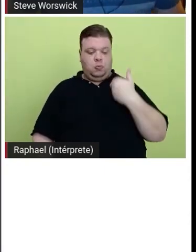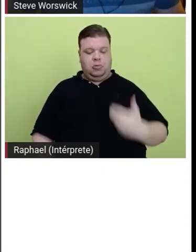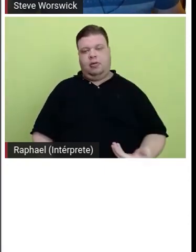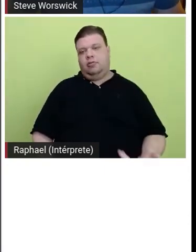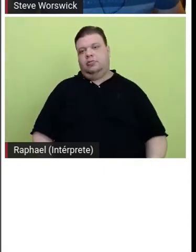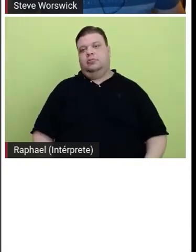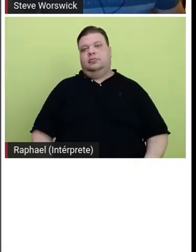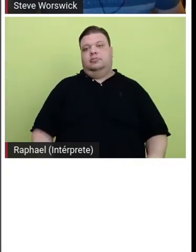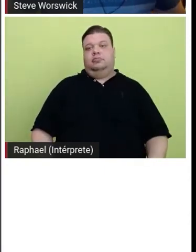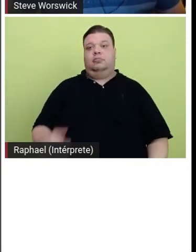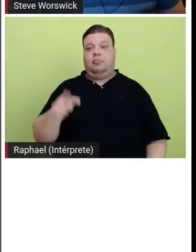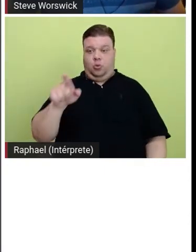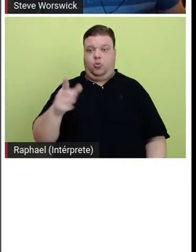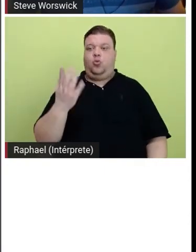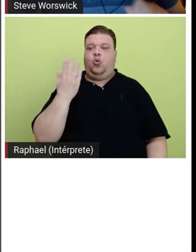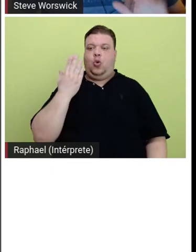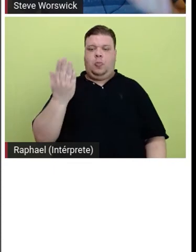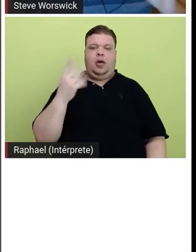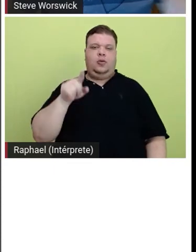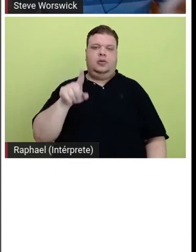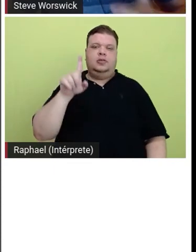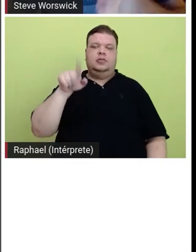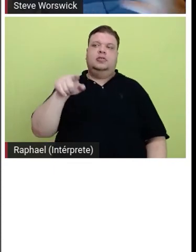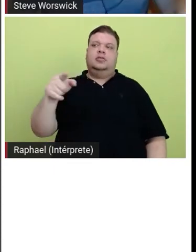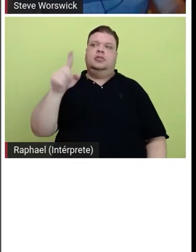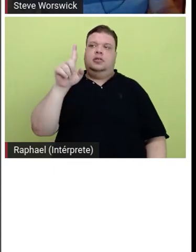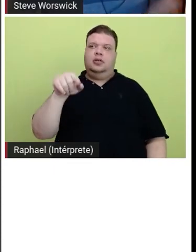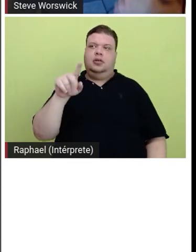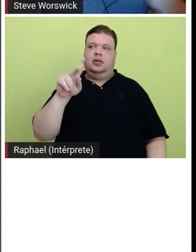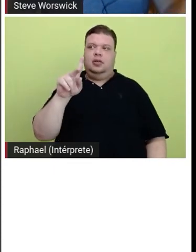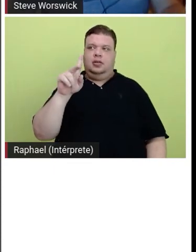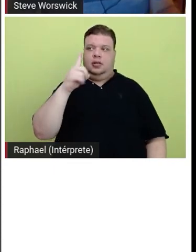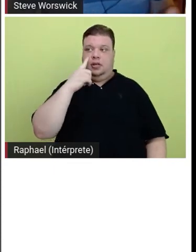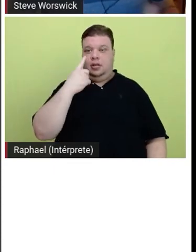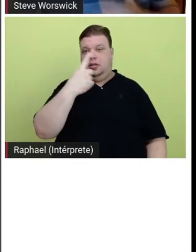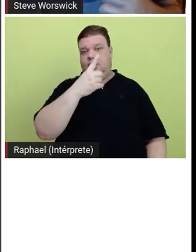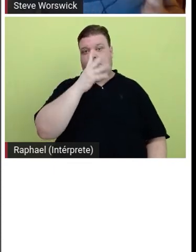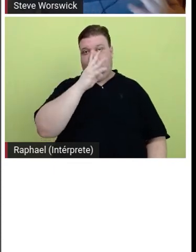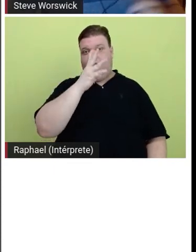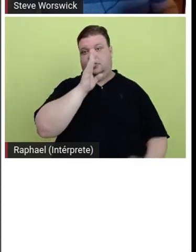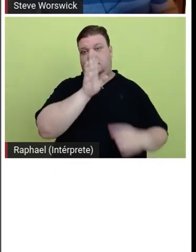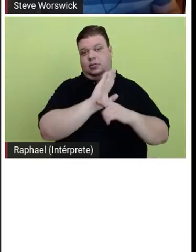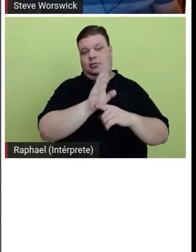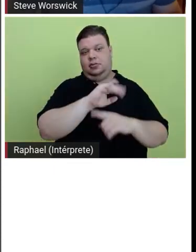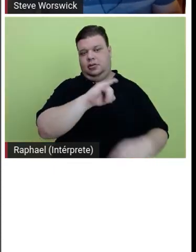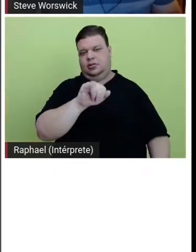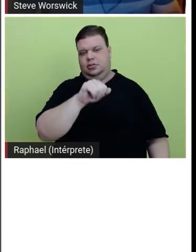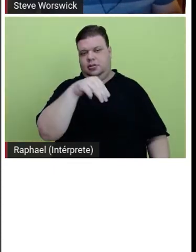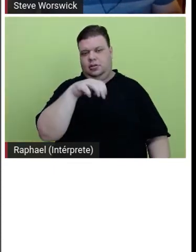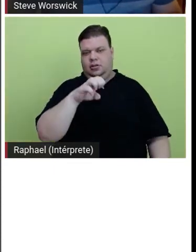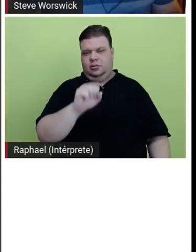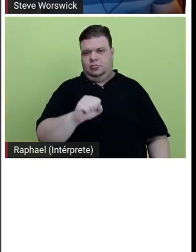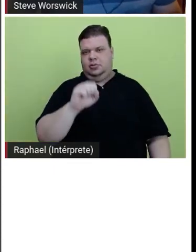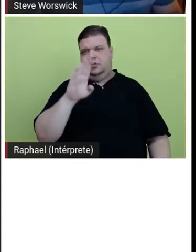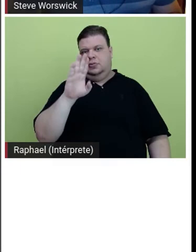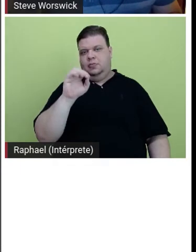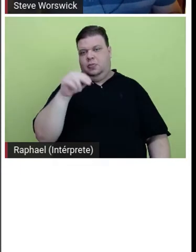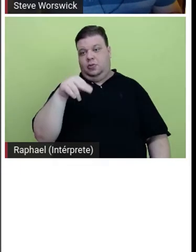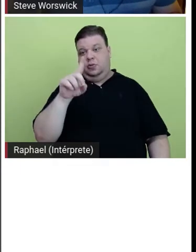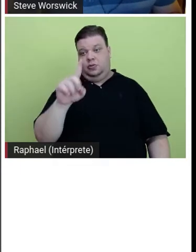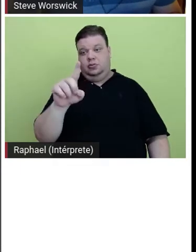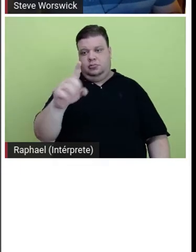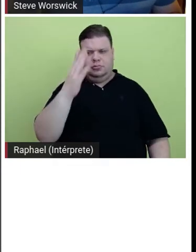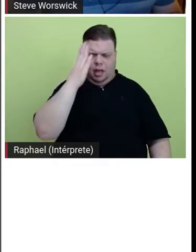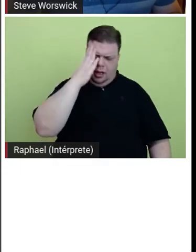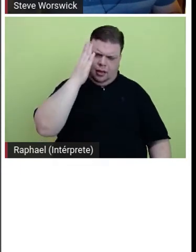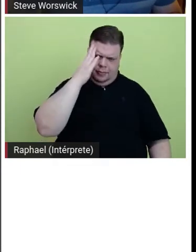likely going to be the military. But you get drawn into the world of the characters and you forget like the actors behind them. And a lot of